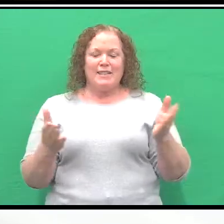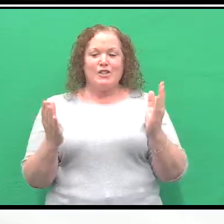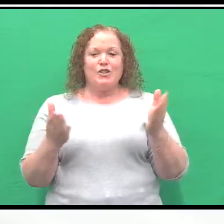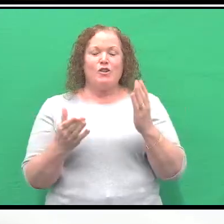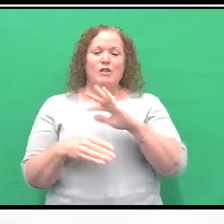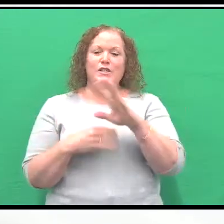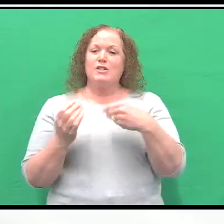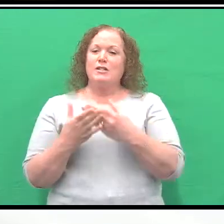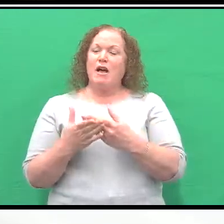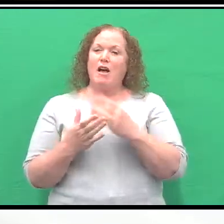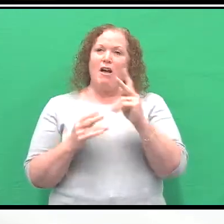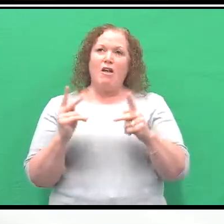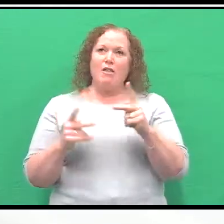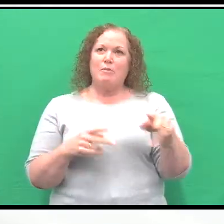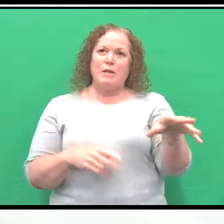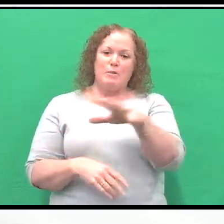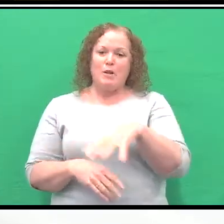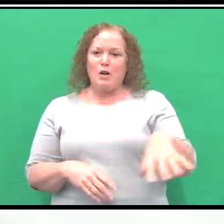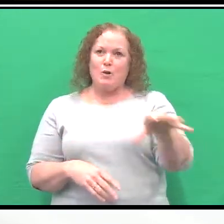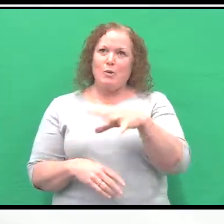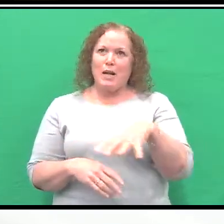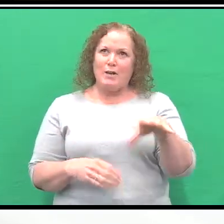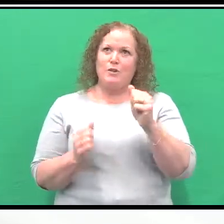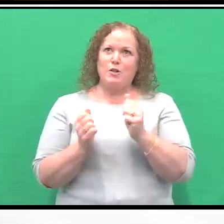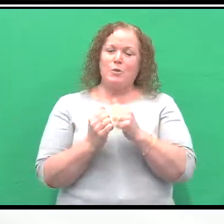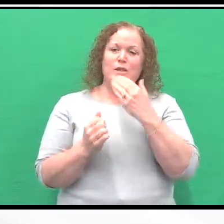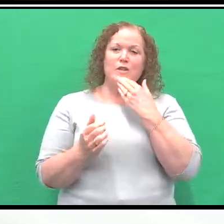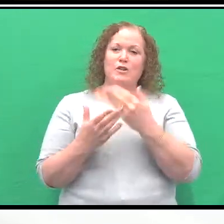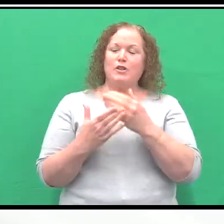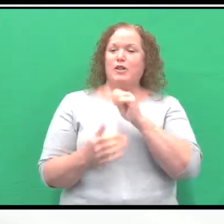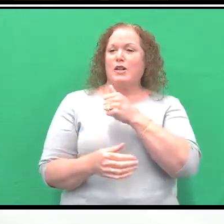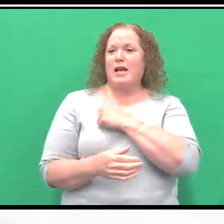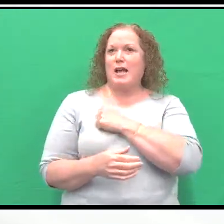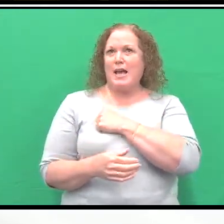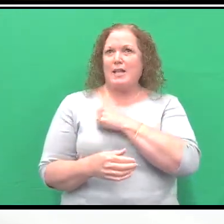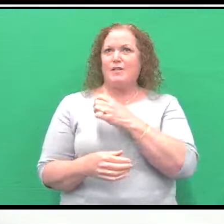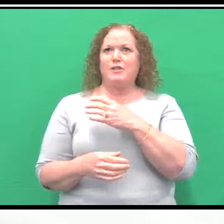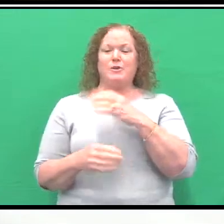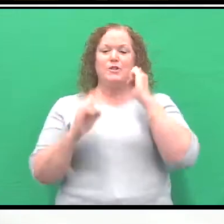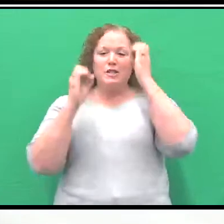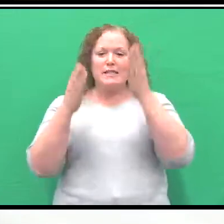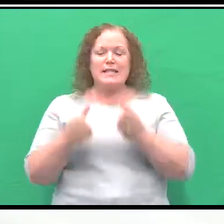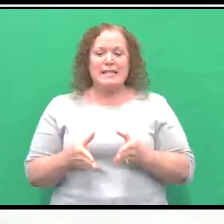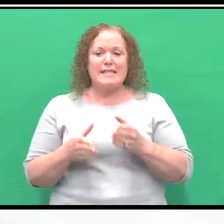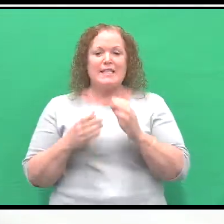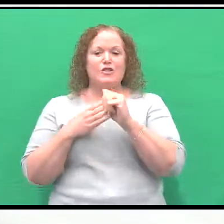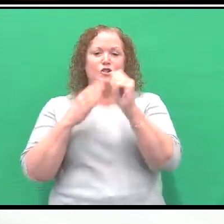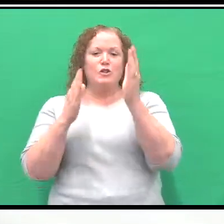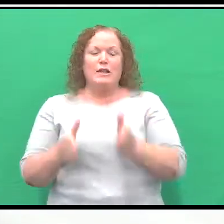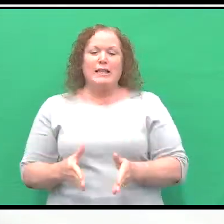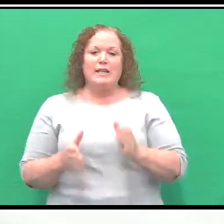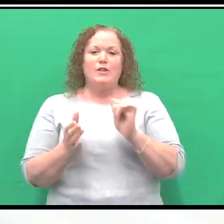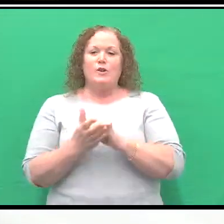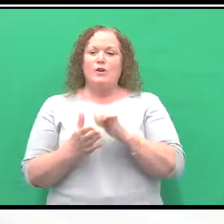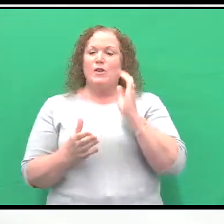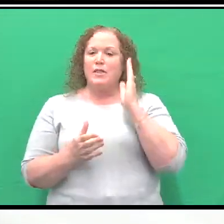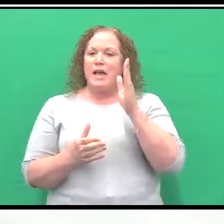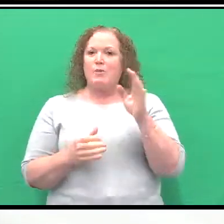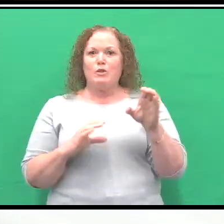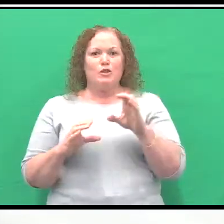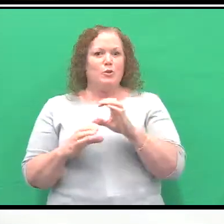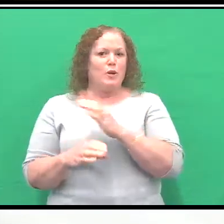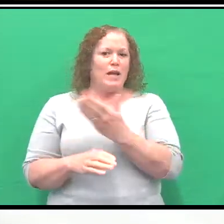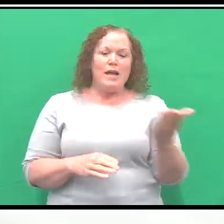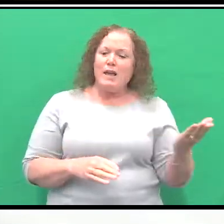that teacher leader that will do anything that kids need. She also serves as a collaborative member